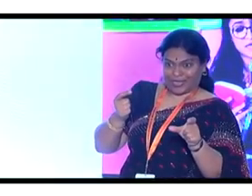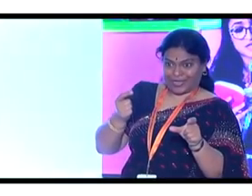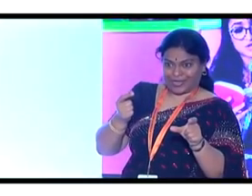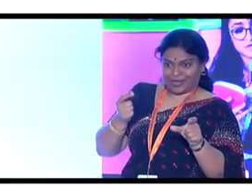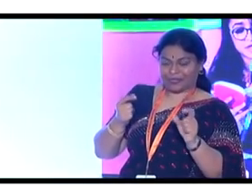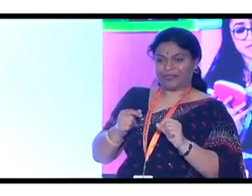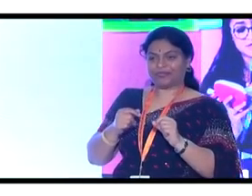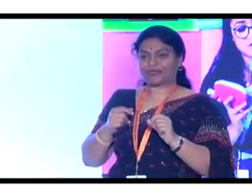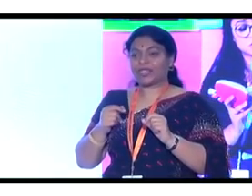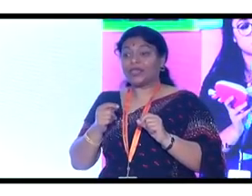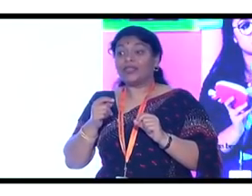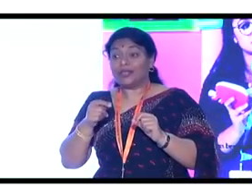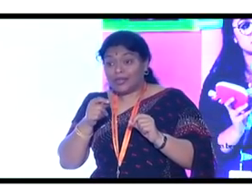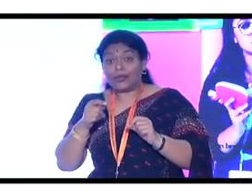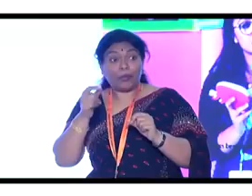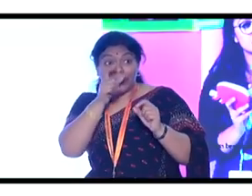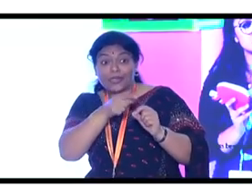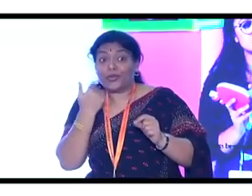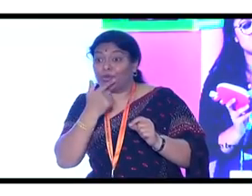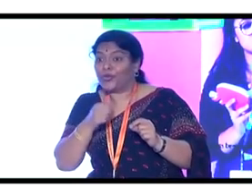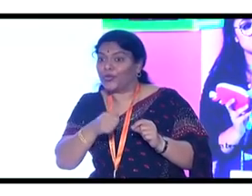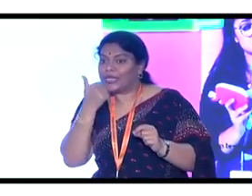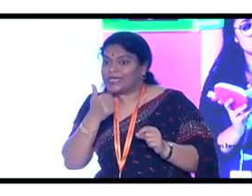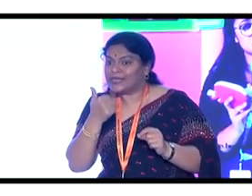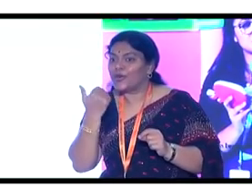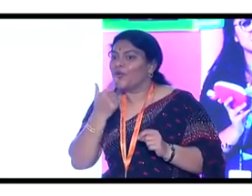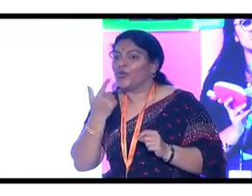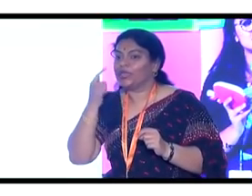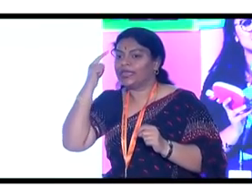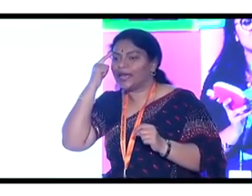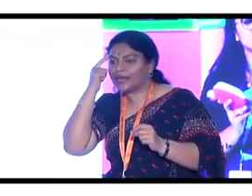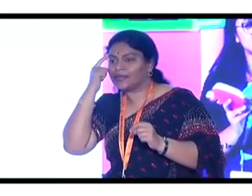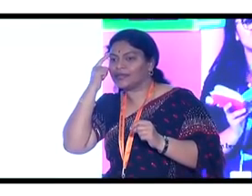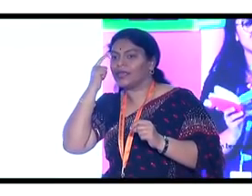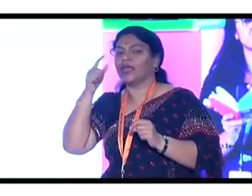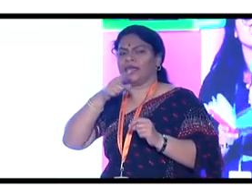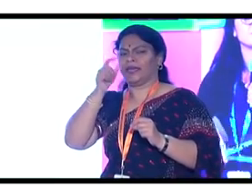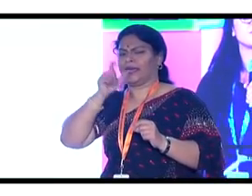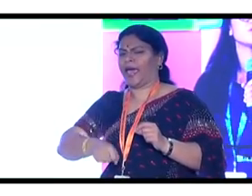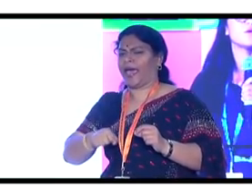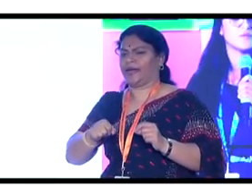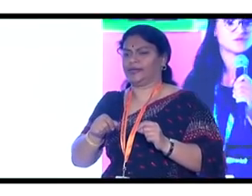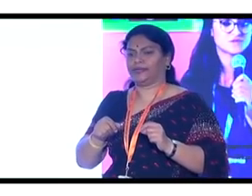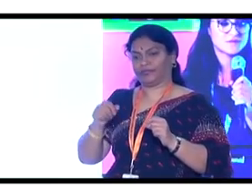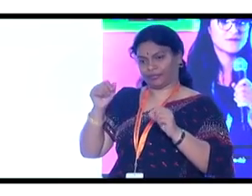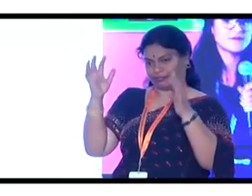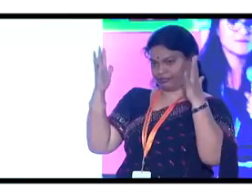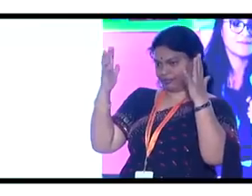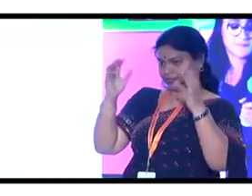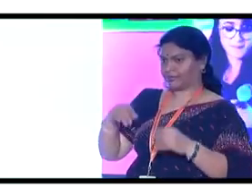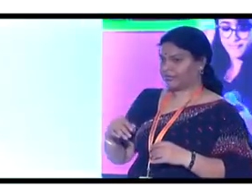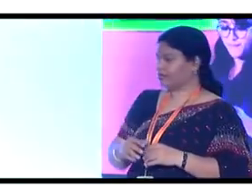or later, the one who wins is the person who thinks he can. Thank you very much.